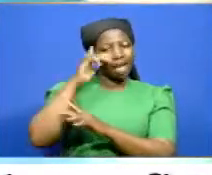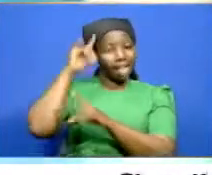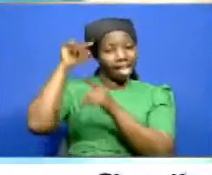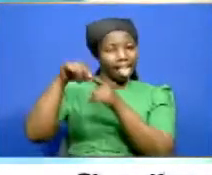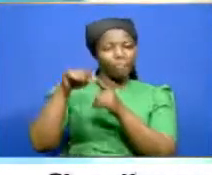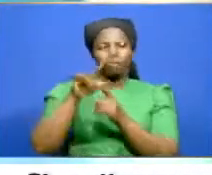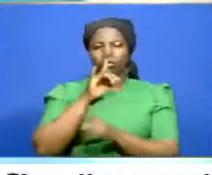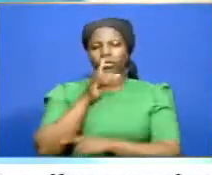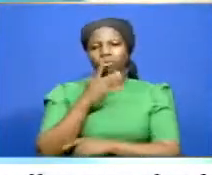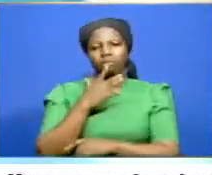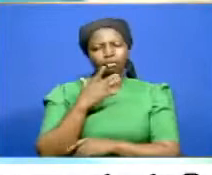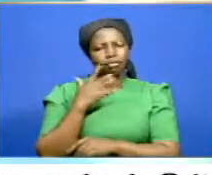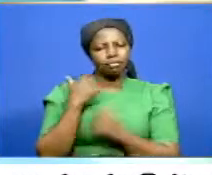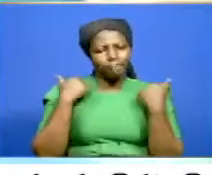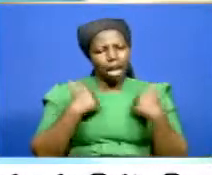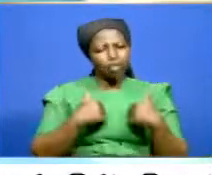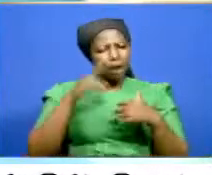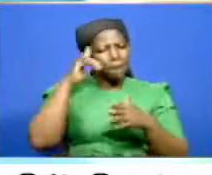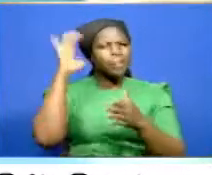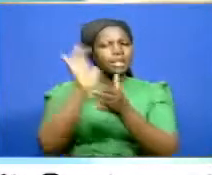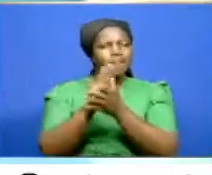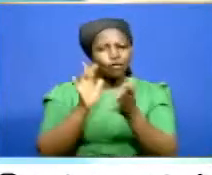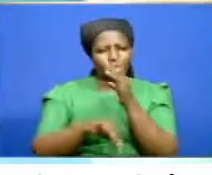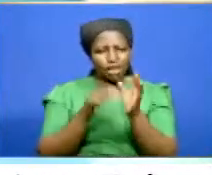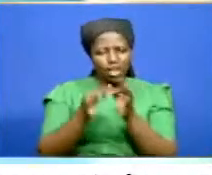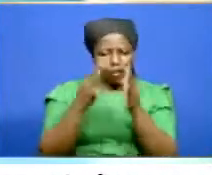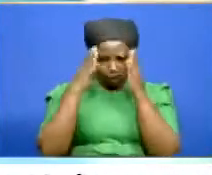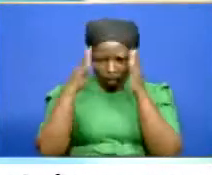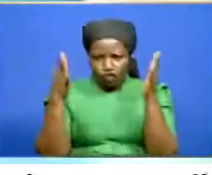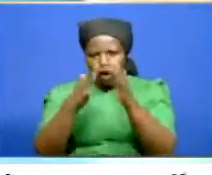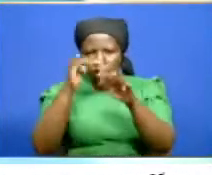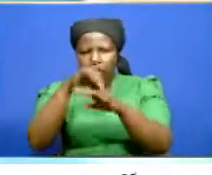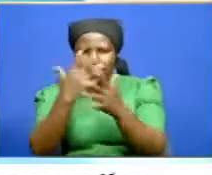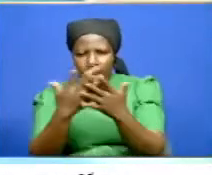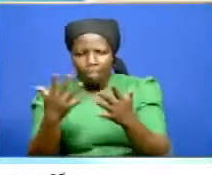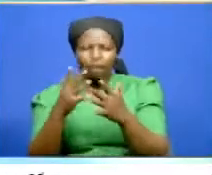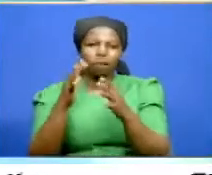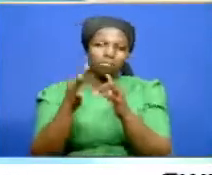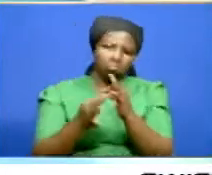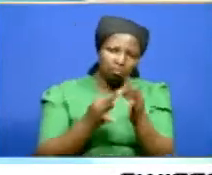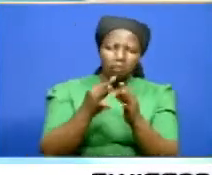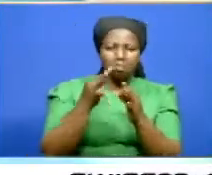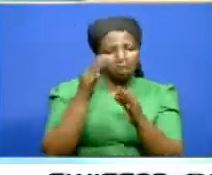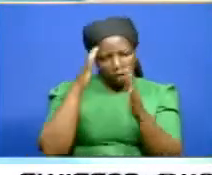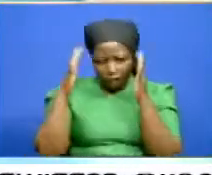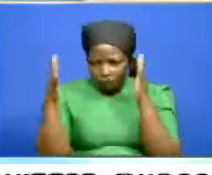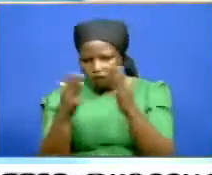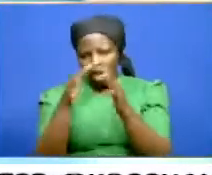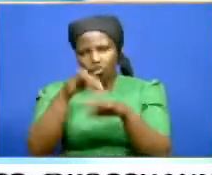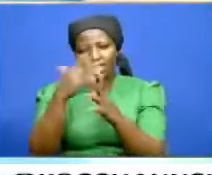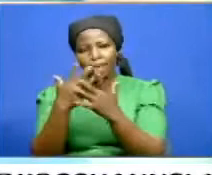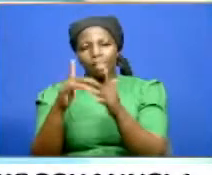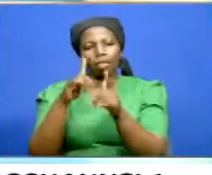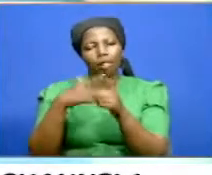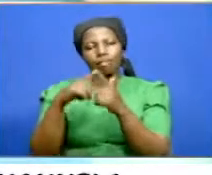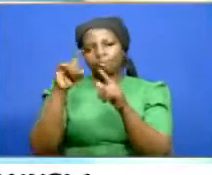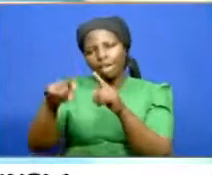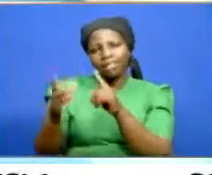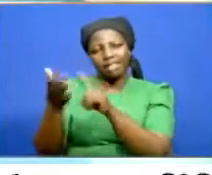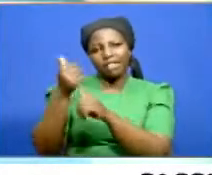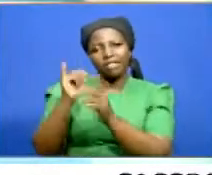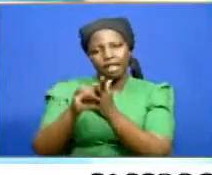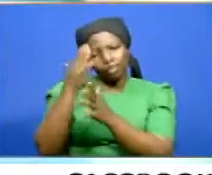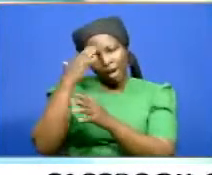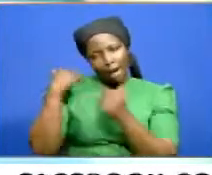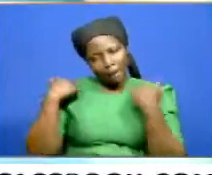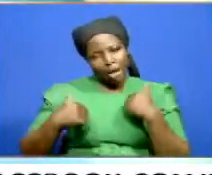person who always believe that if you set your eyes on something, maybe if you set your eyes on the prize, you definitely achieve it. Mm-hmm. And that's the reason why I'm always